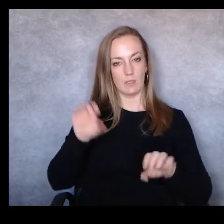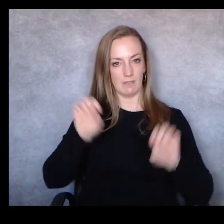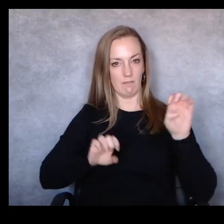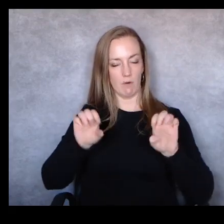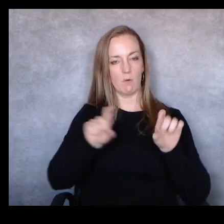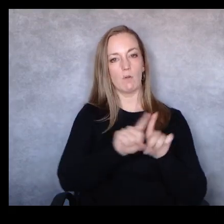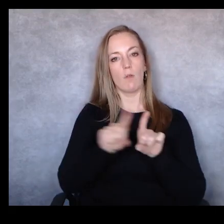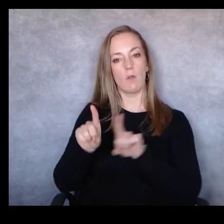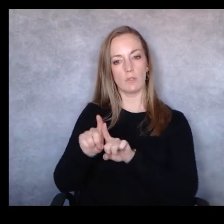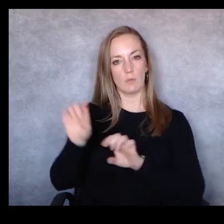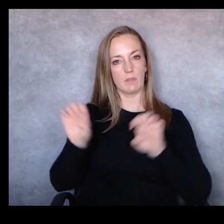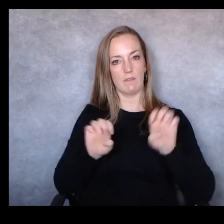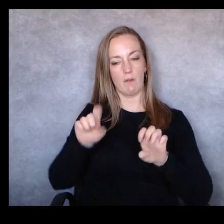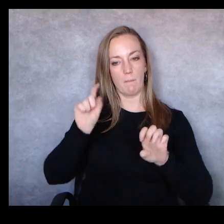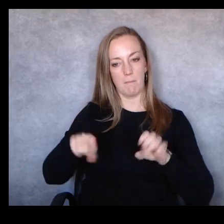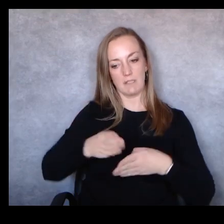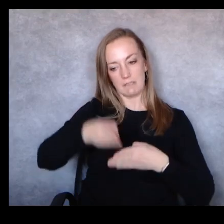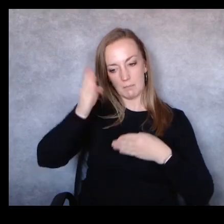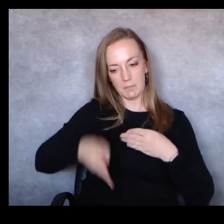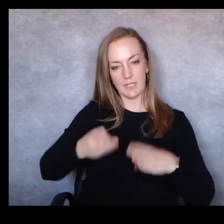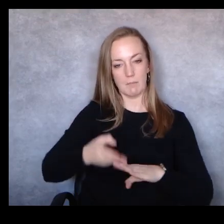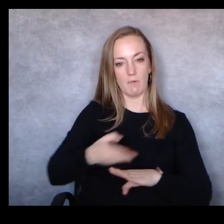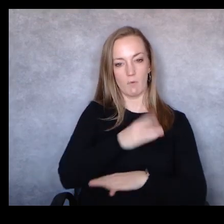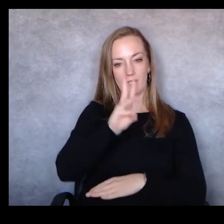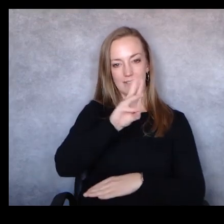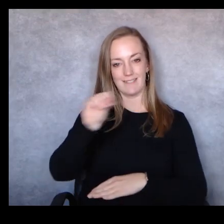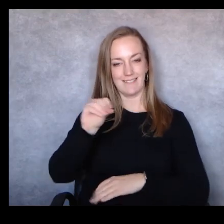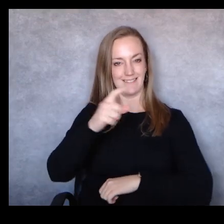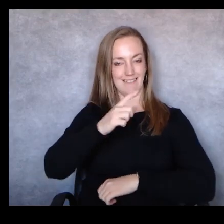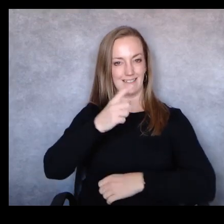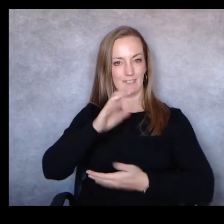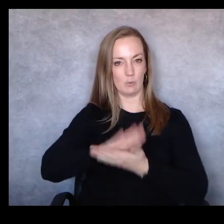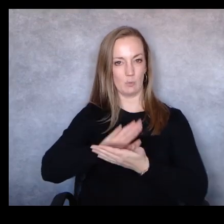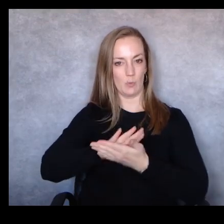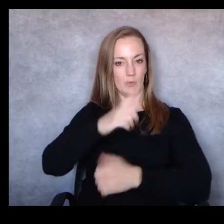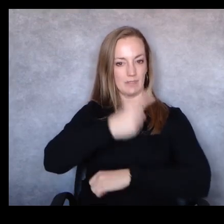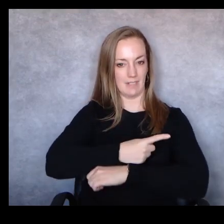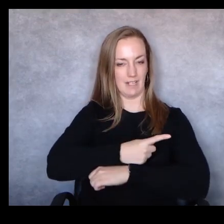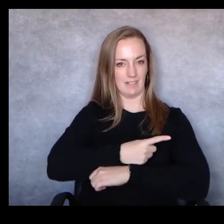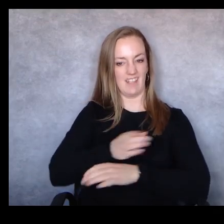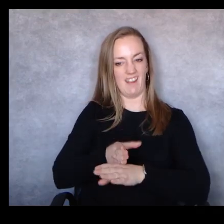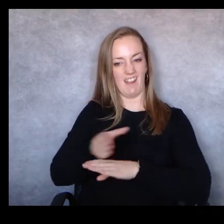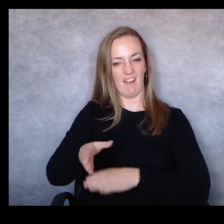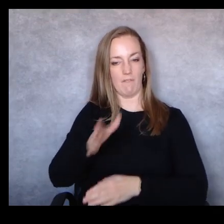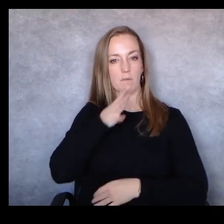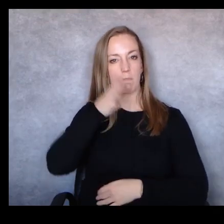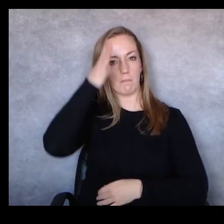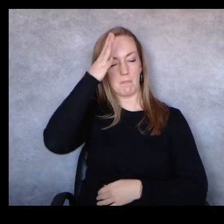the evaluation must be completed within 60 school days of the date the parent gives consent.